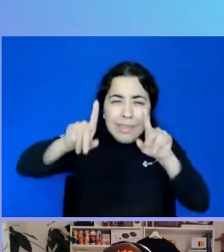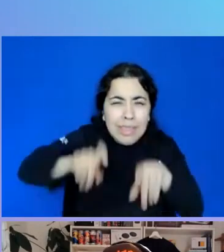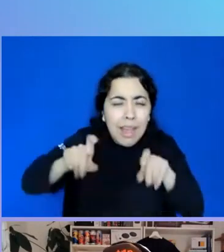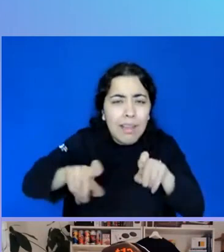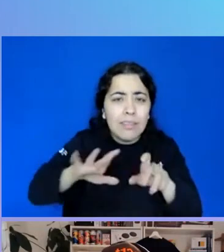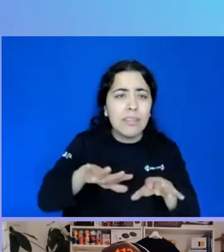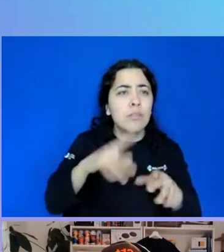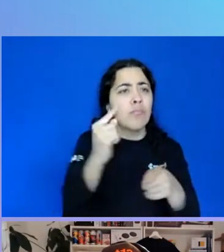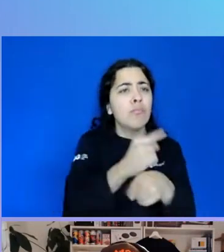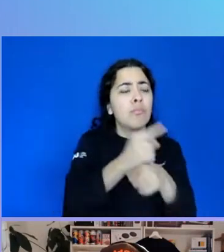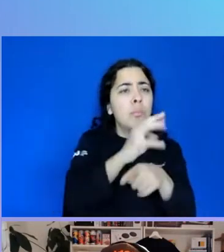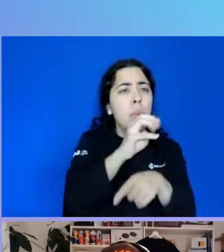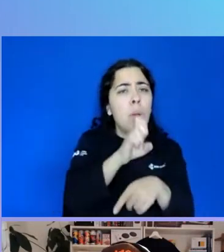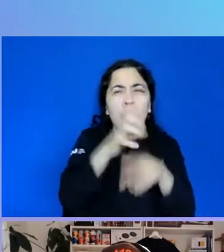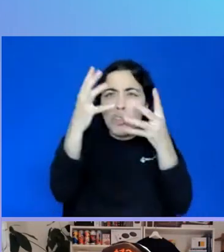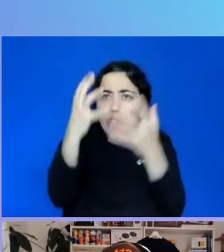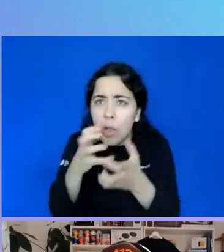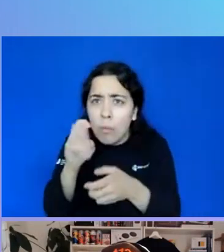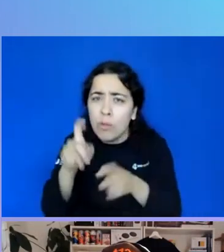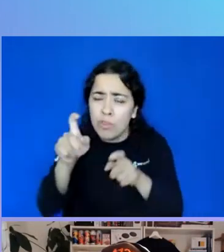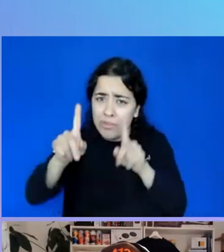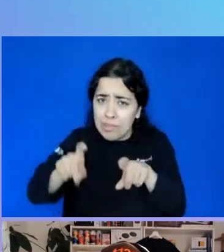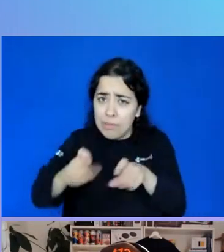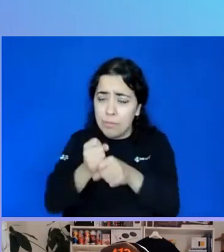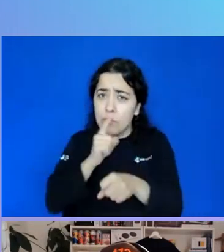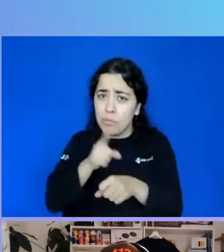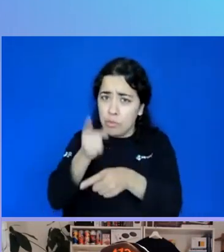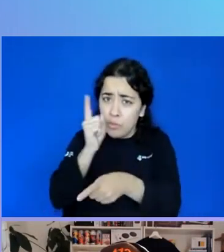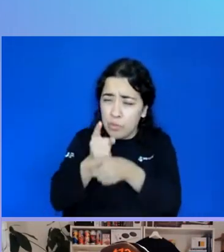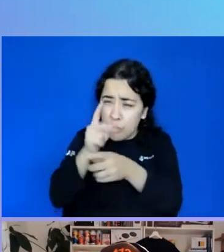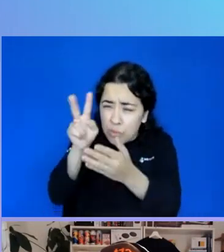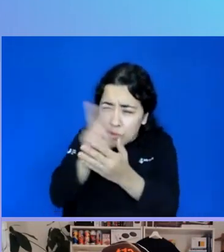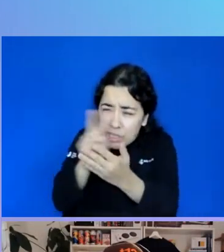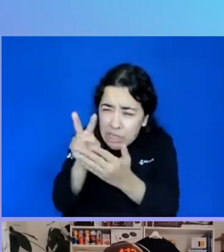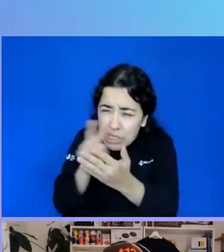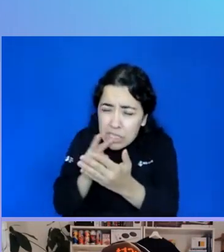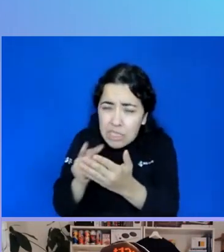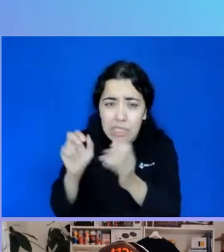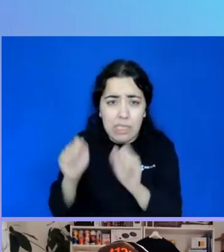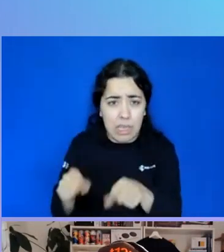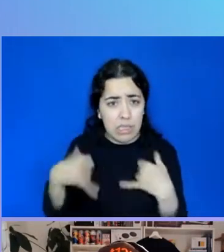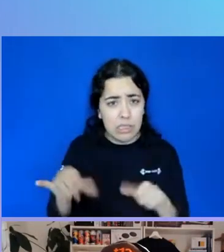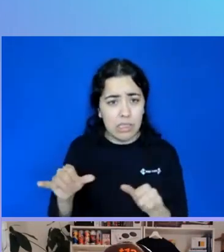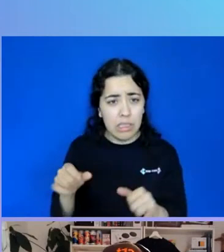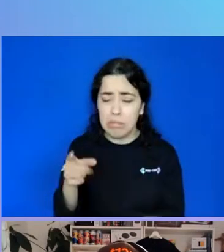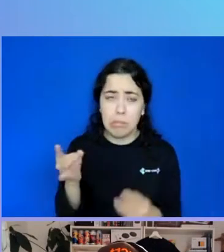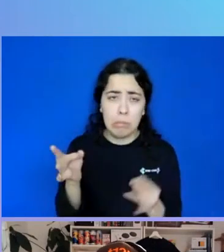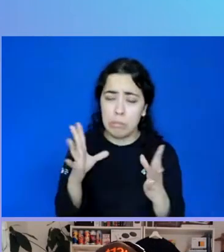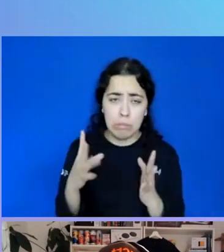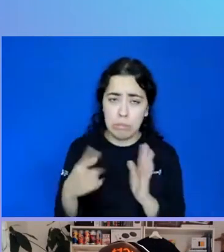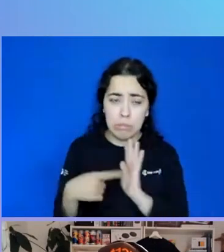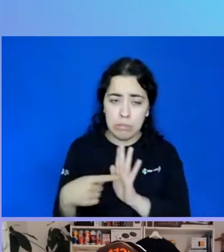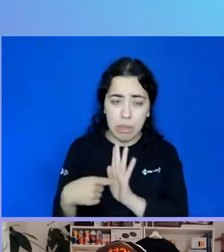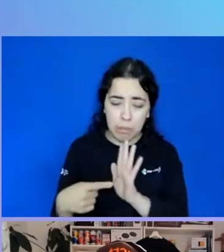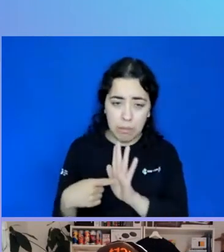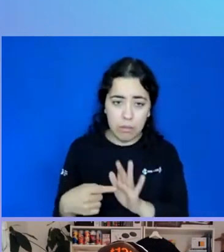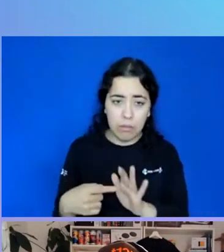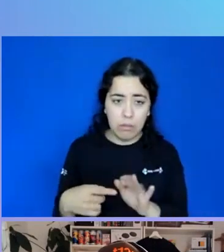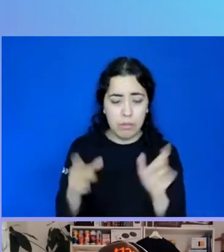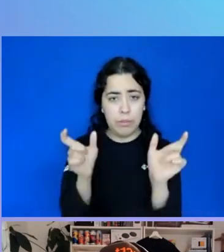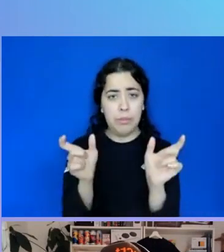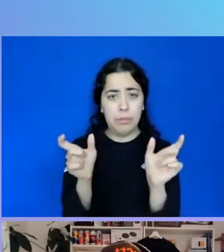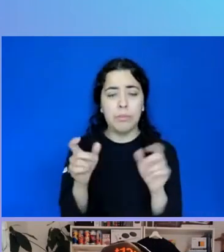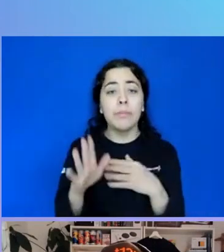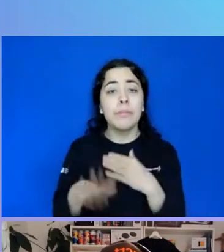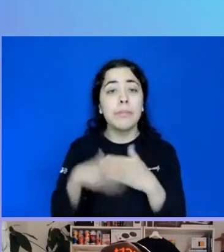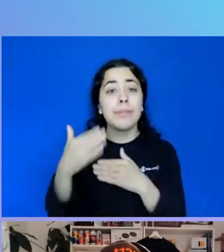so it's still readable. It's a horrible example with a quite okay example next to